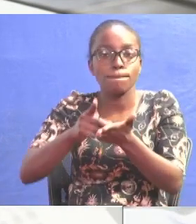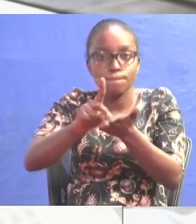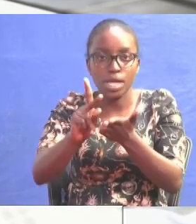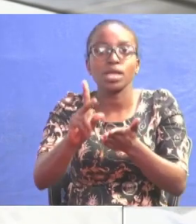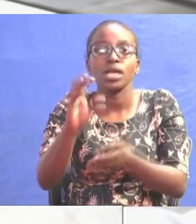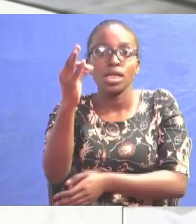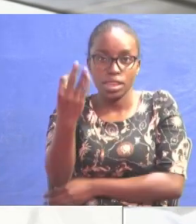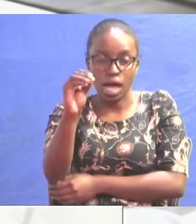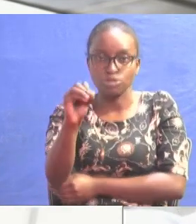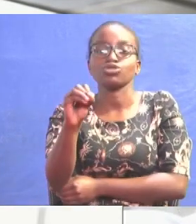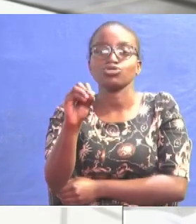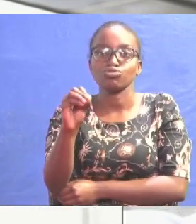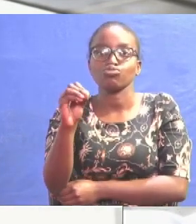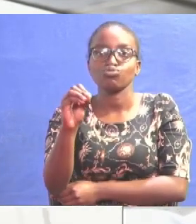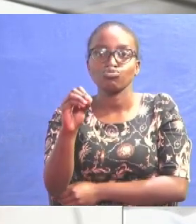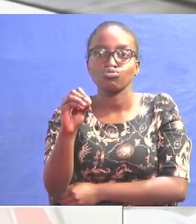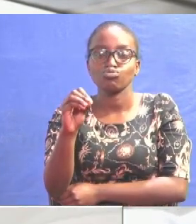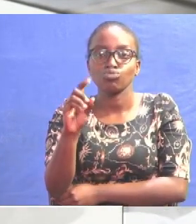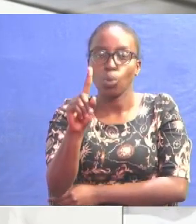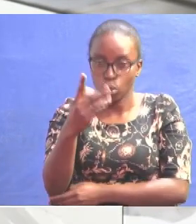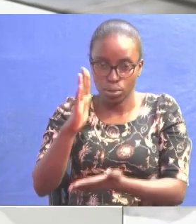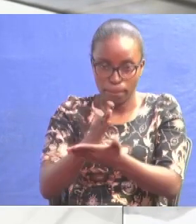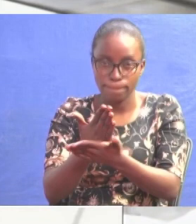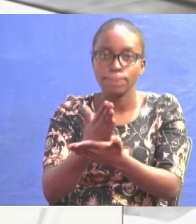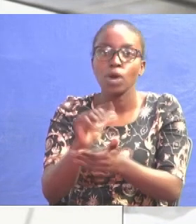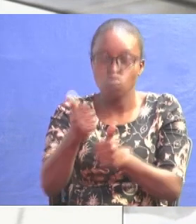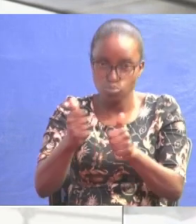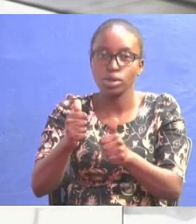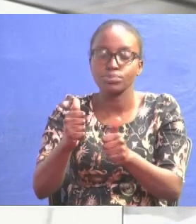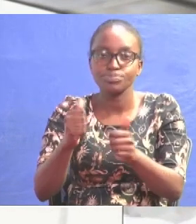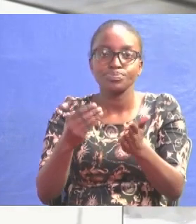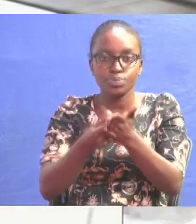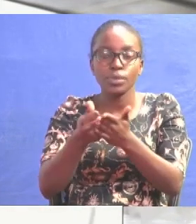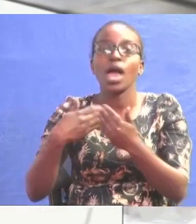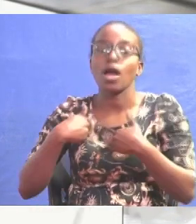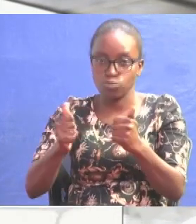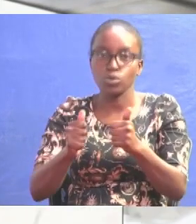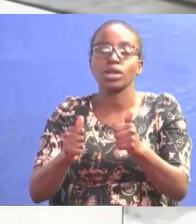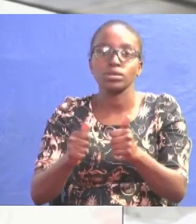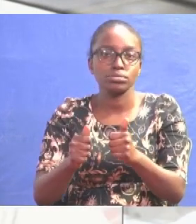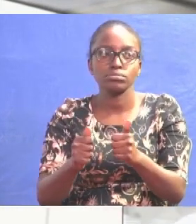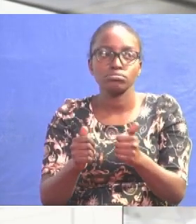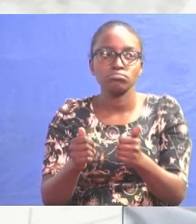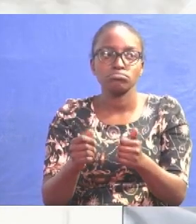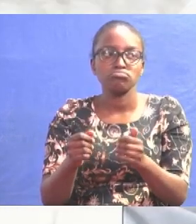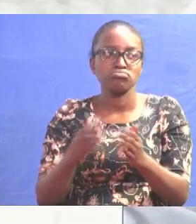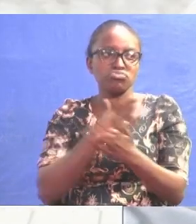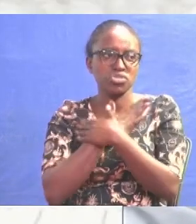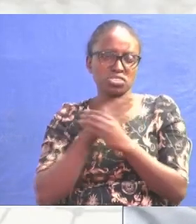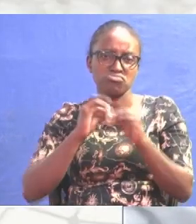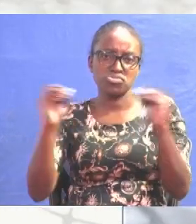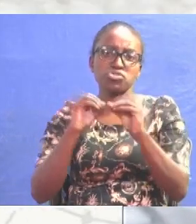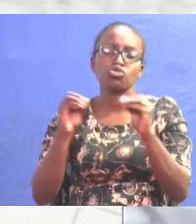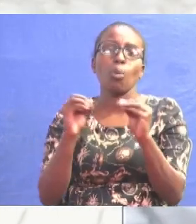per semester. Na kuongea kweli hiyo ni favorite tu kuongea tu kweli. That's not friendly. Nili